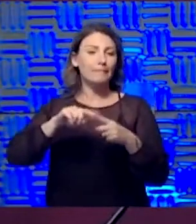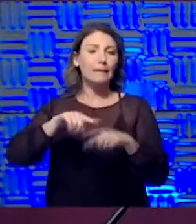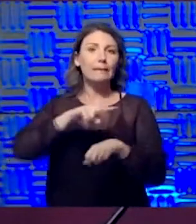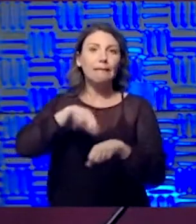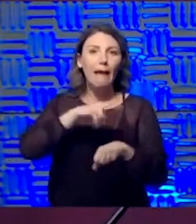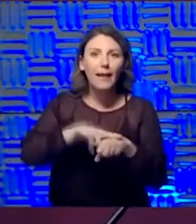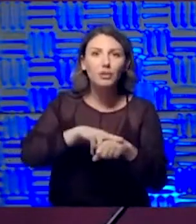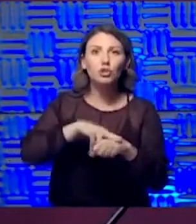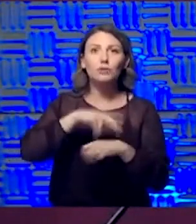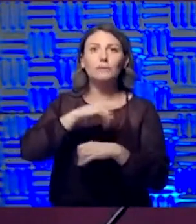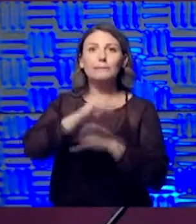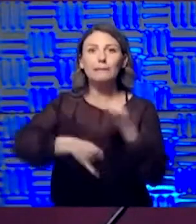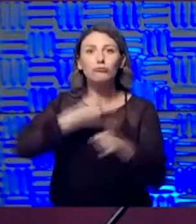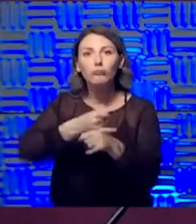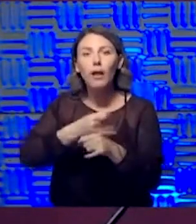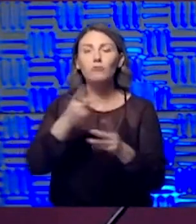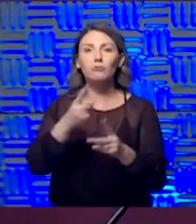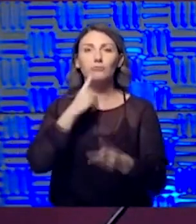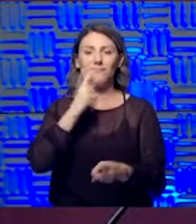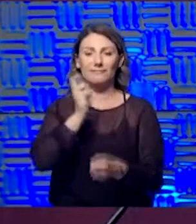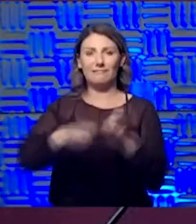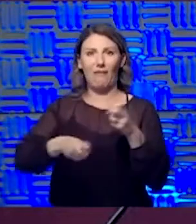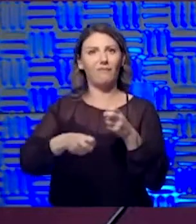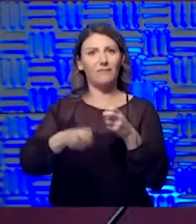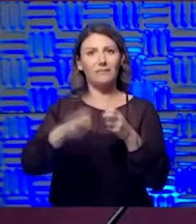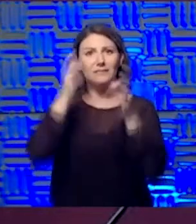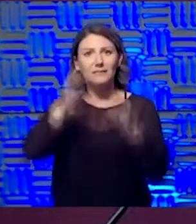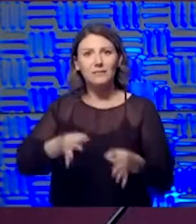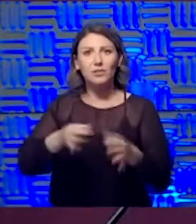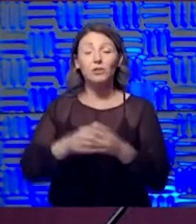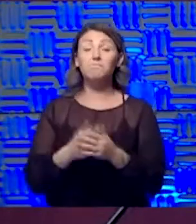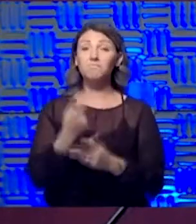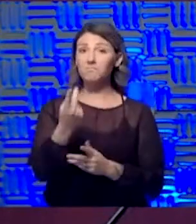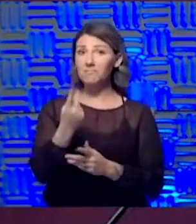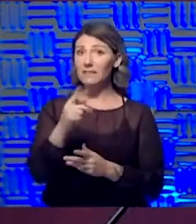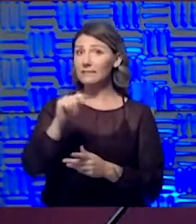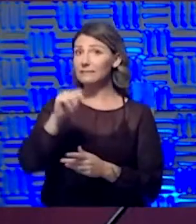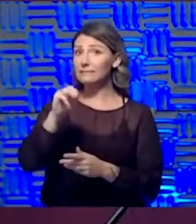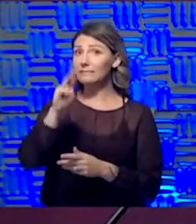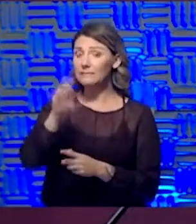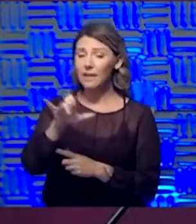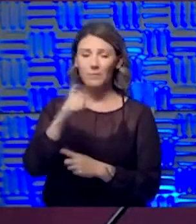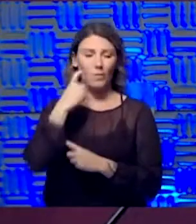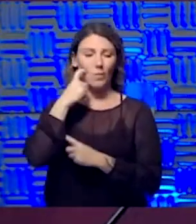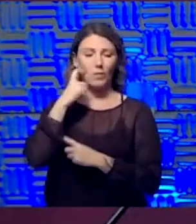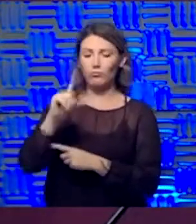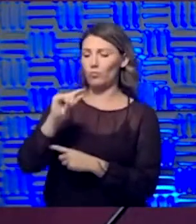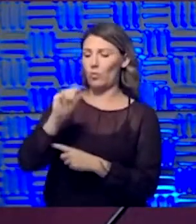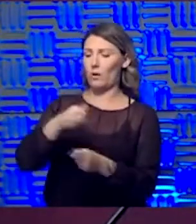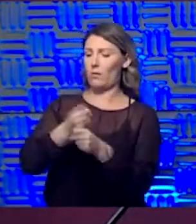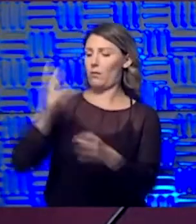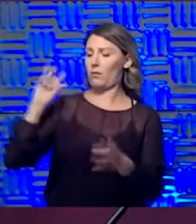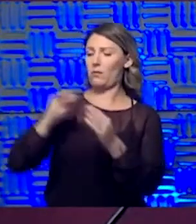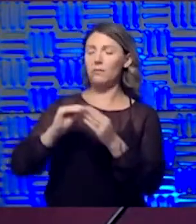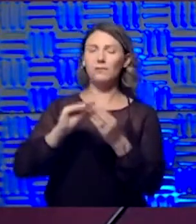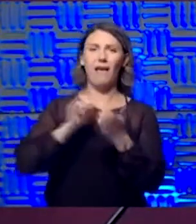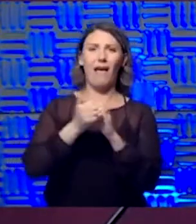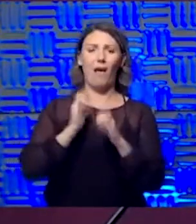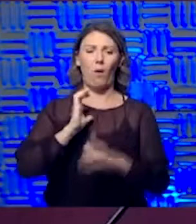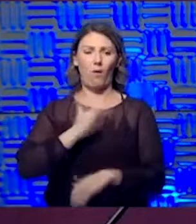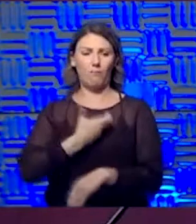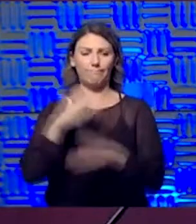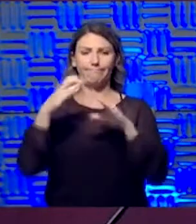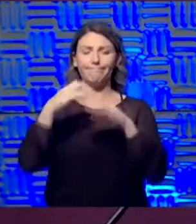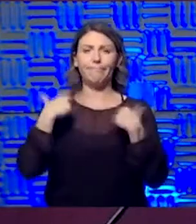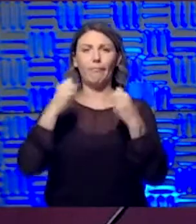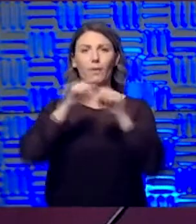incredibly hard decisions to make. Tammy and I have had the opportunity over the last 21 years to talk about the transformation of our health system. And people ask us